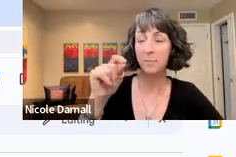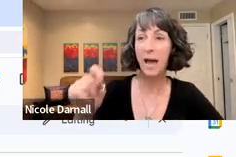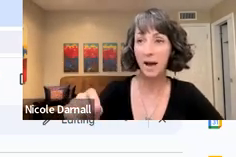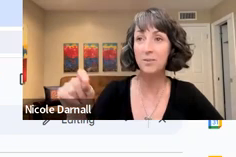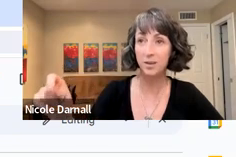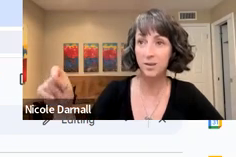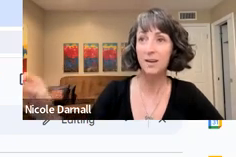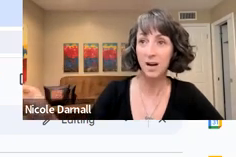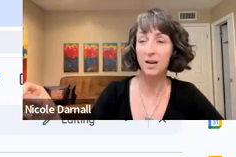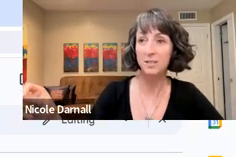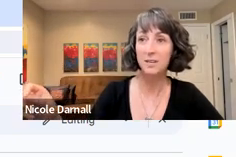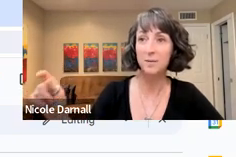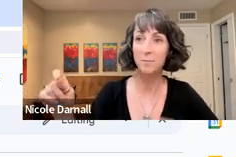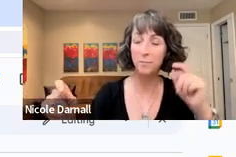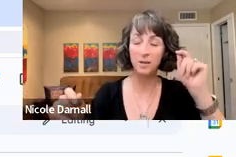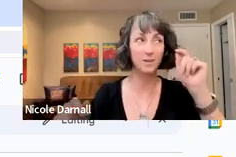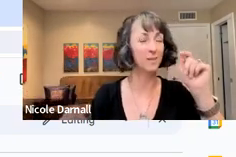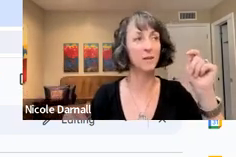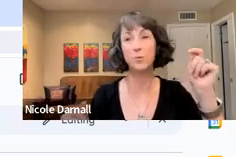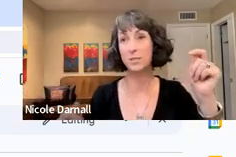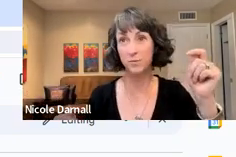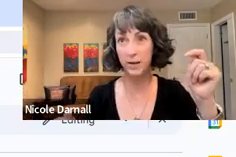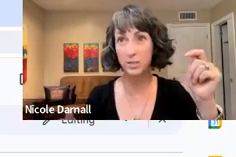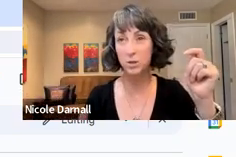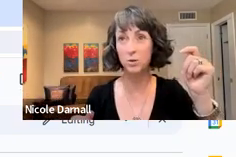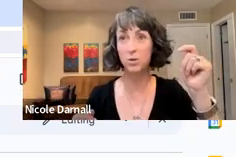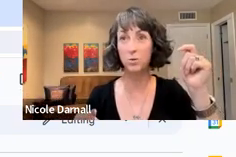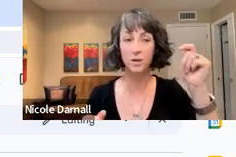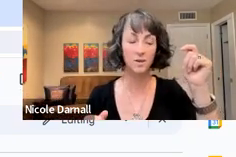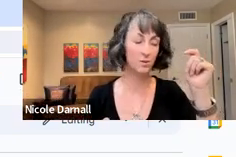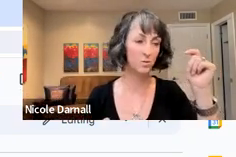that path to what's the phrase?